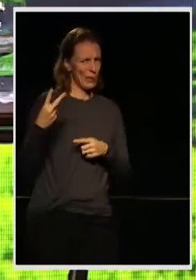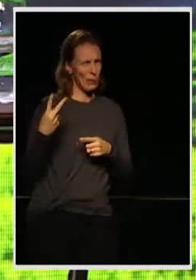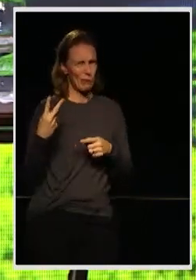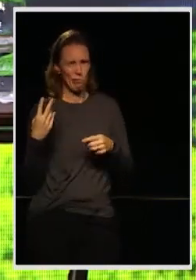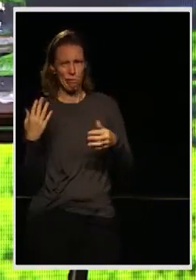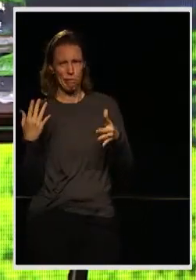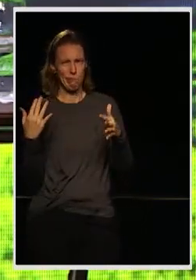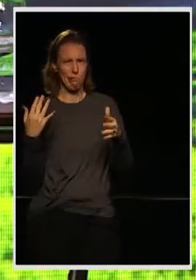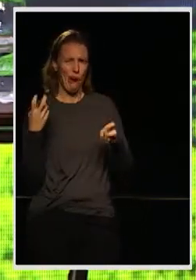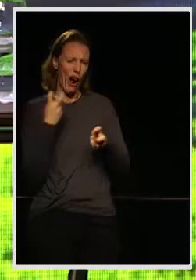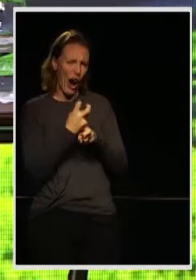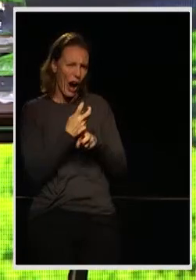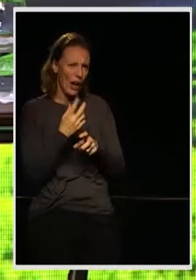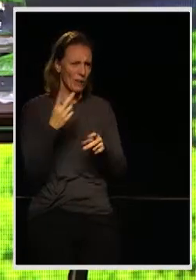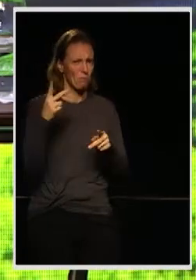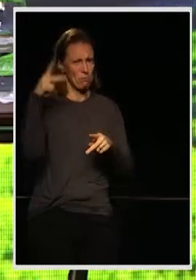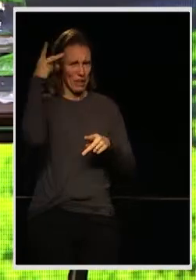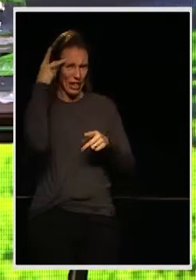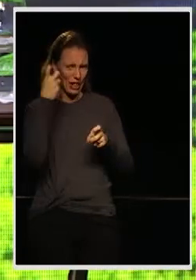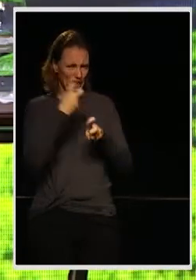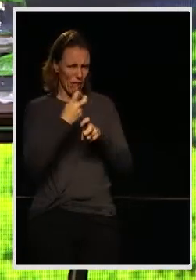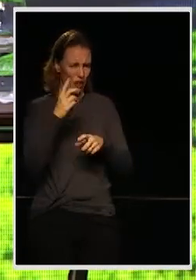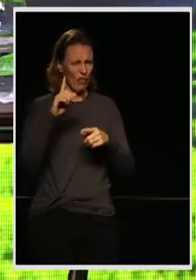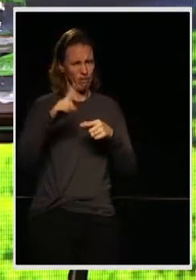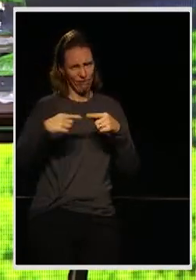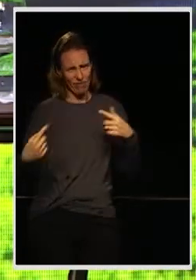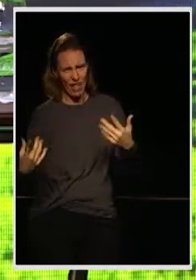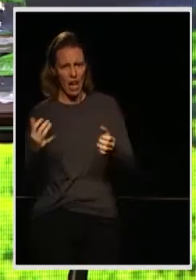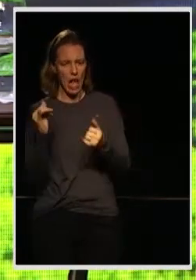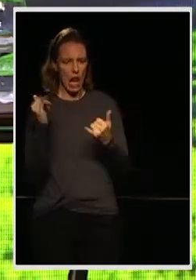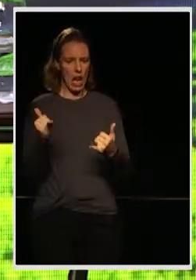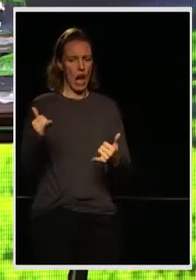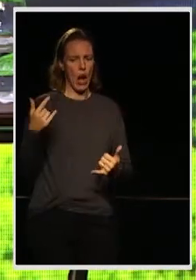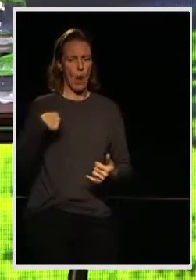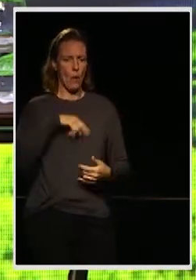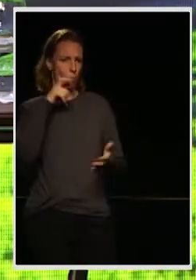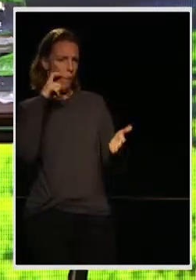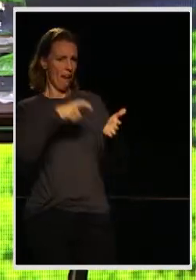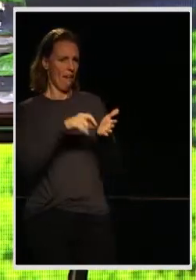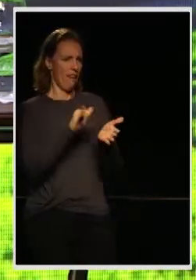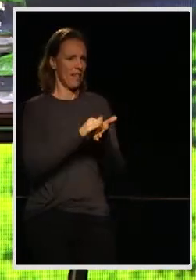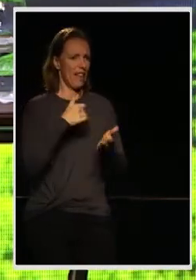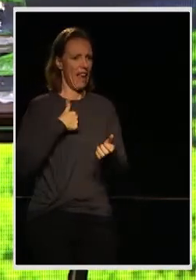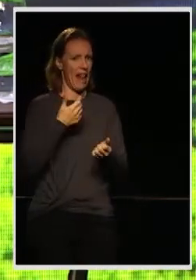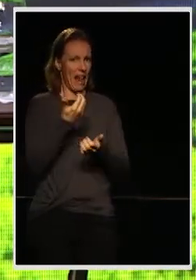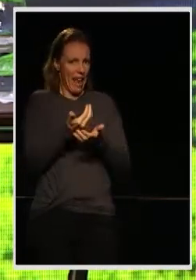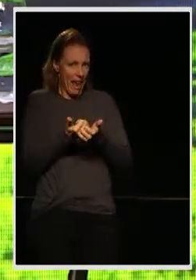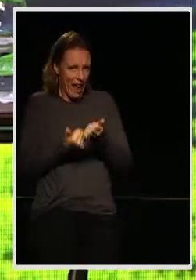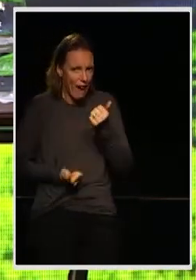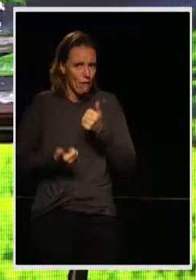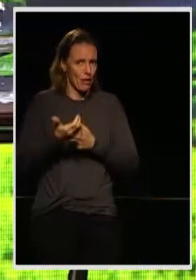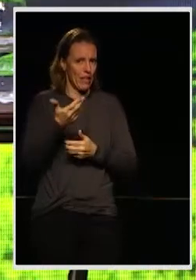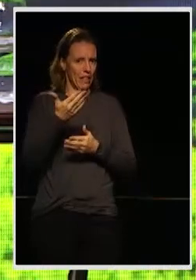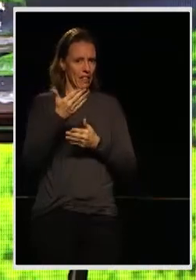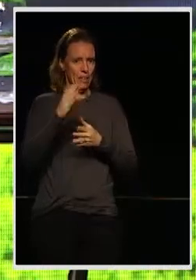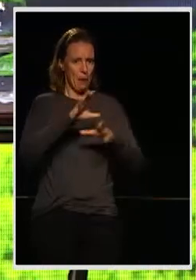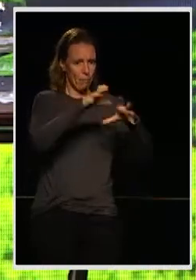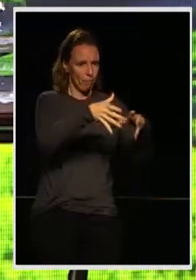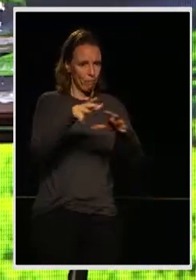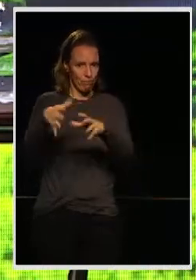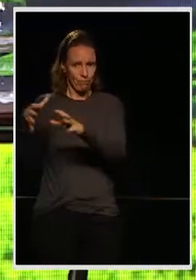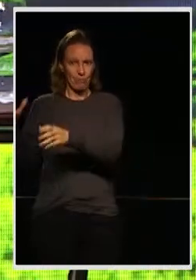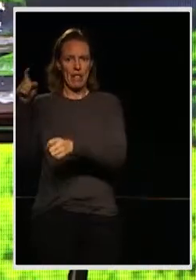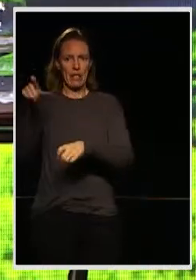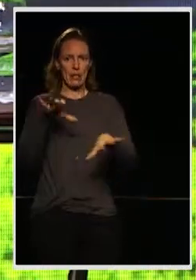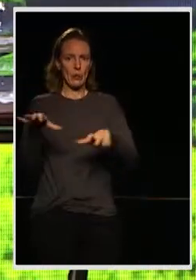politically difficult, and all that kind of stuff. And now we're recognizing that every sector has to do its bit, because there's